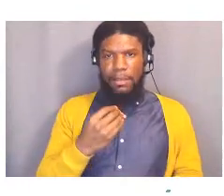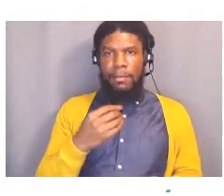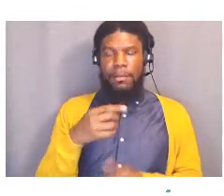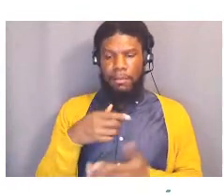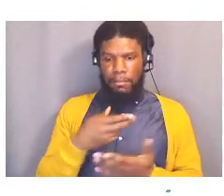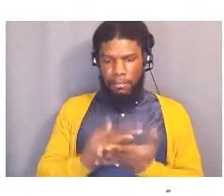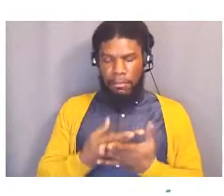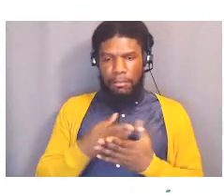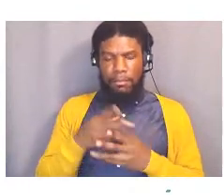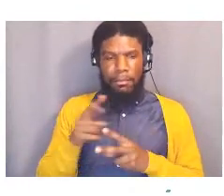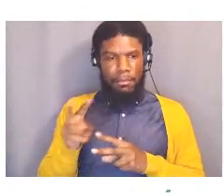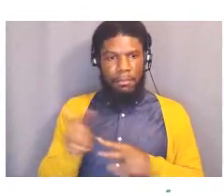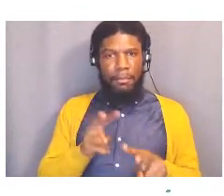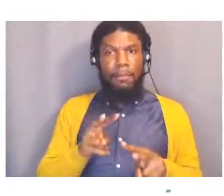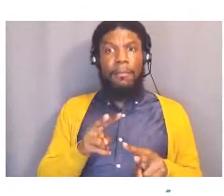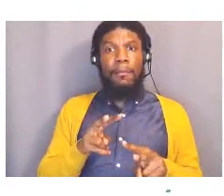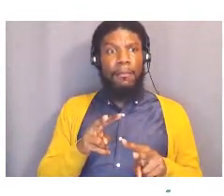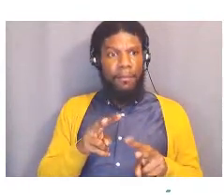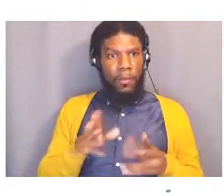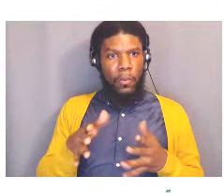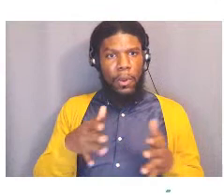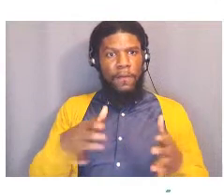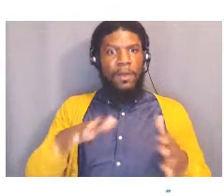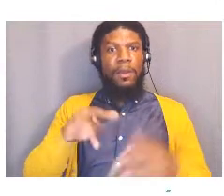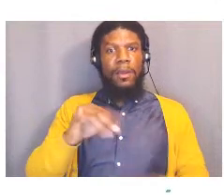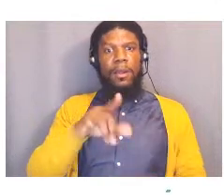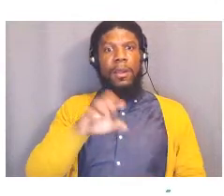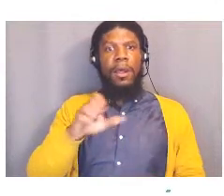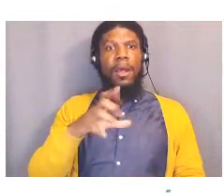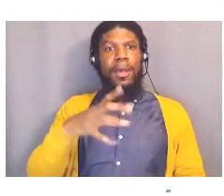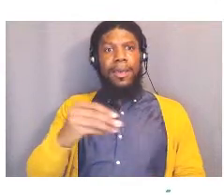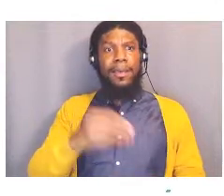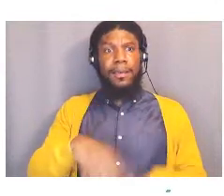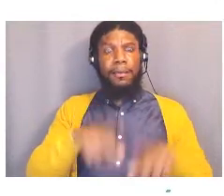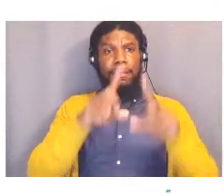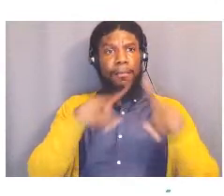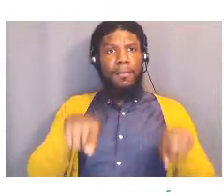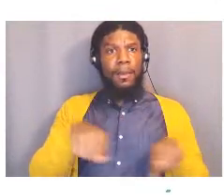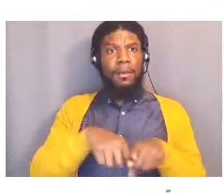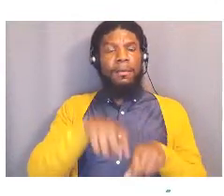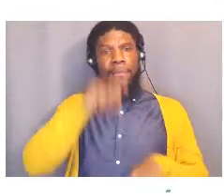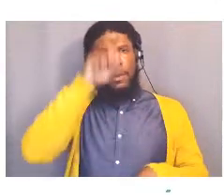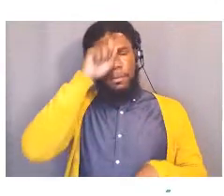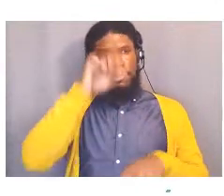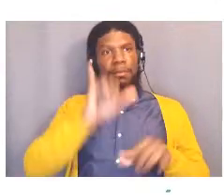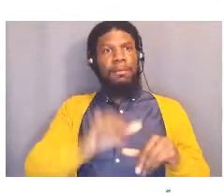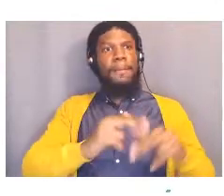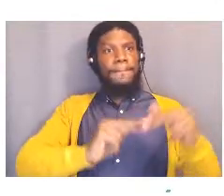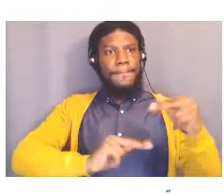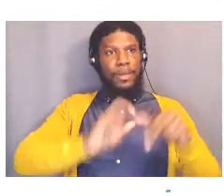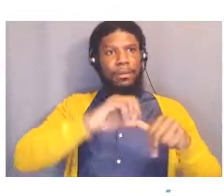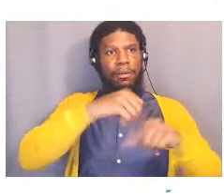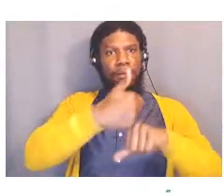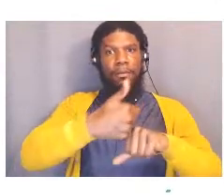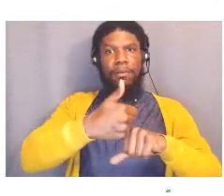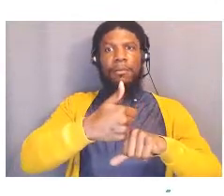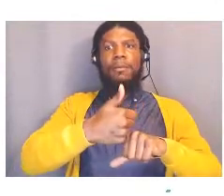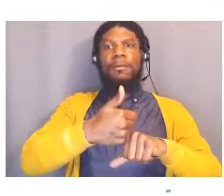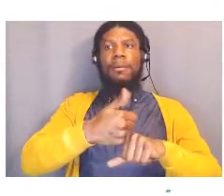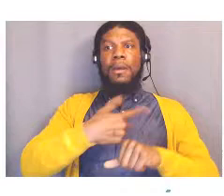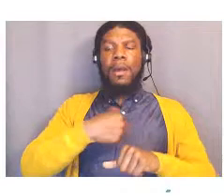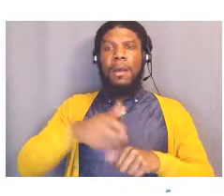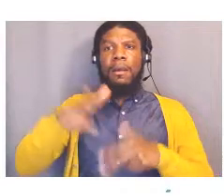Nile and built the pyramids above it. I heard the singing of the